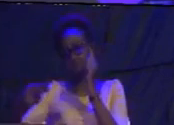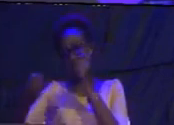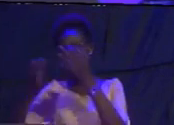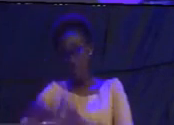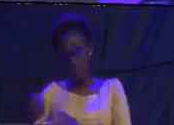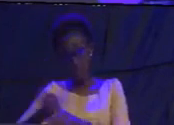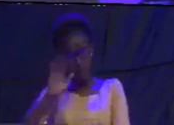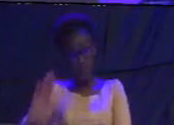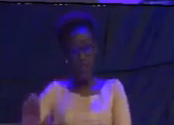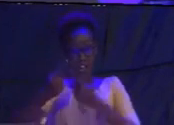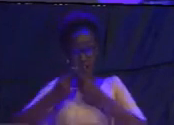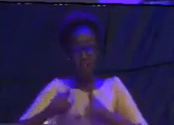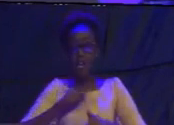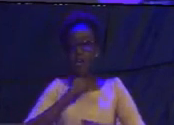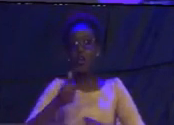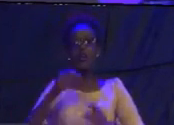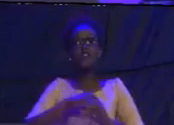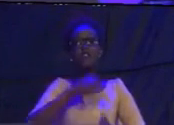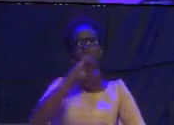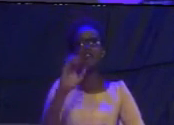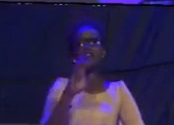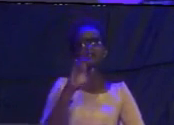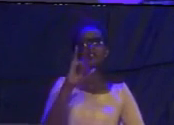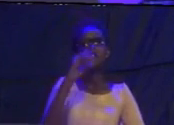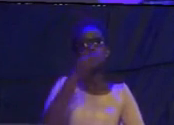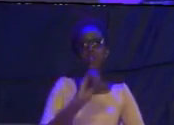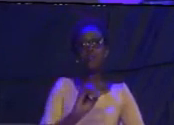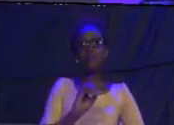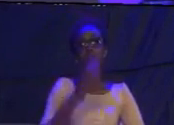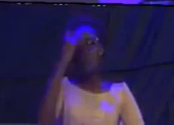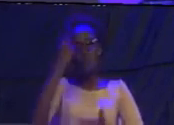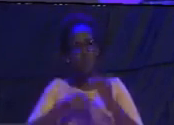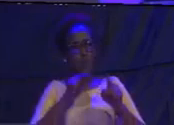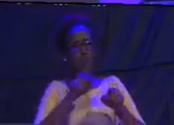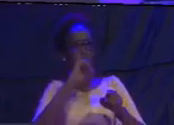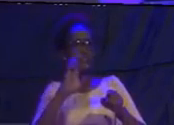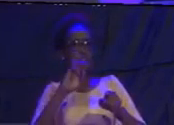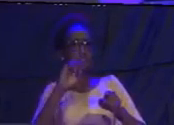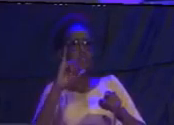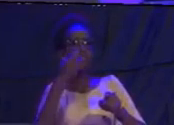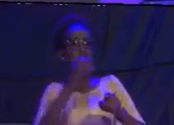you may take plunder, you may take possessions out of the cities. Why Jericho?